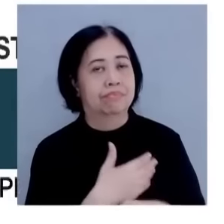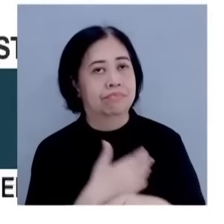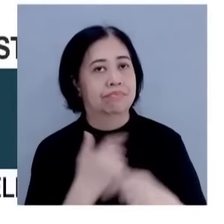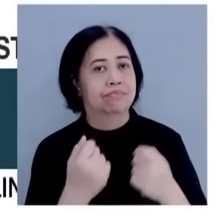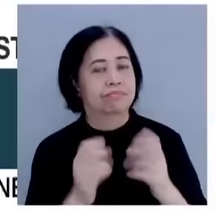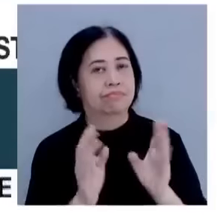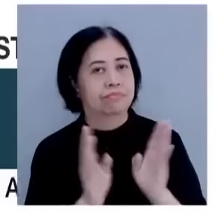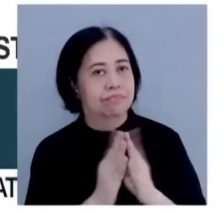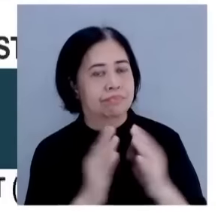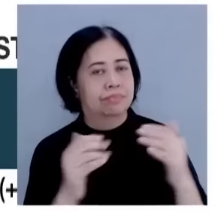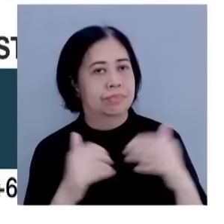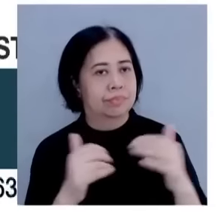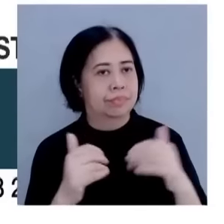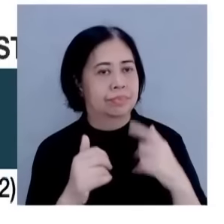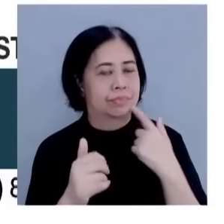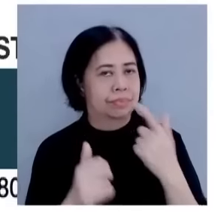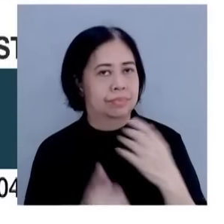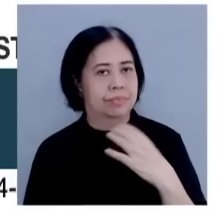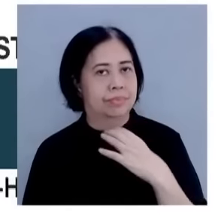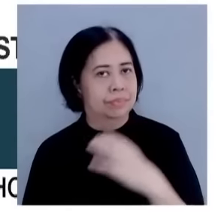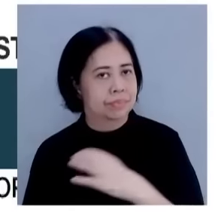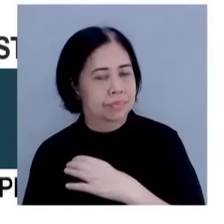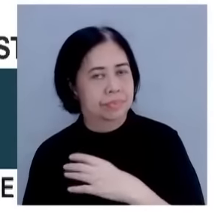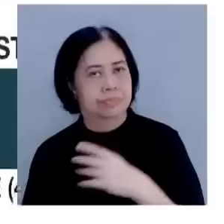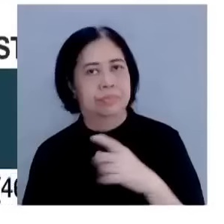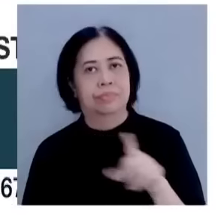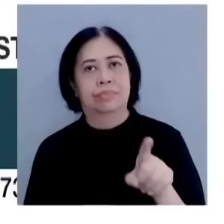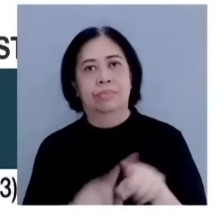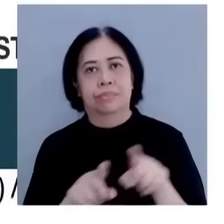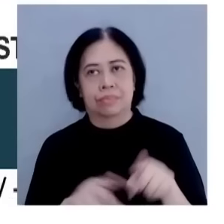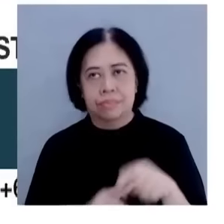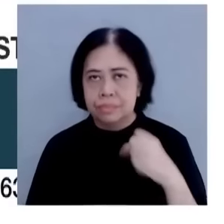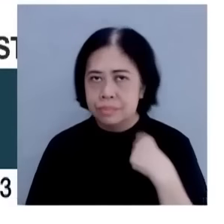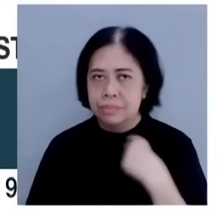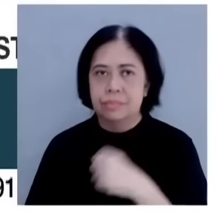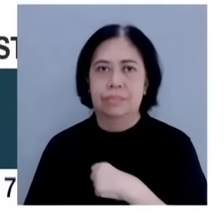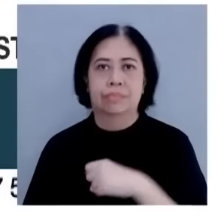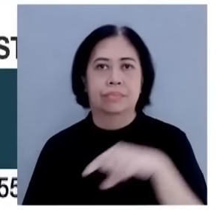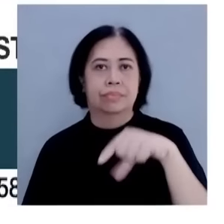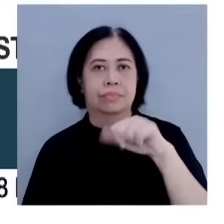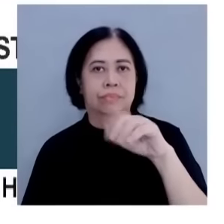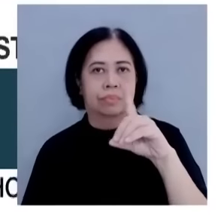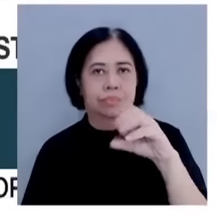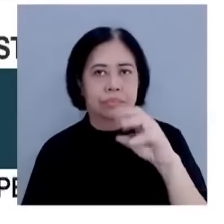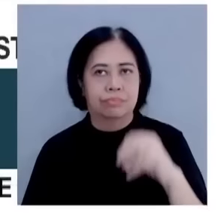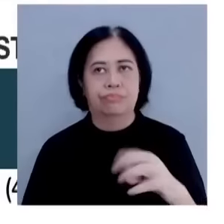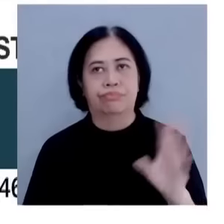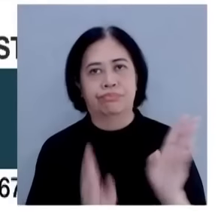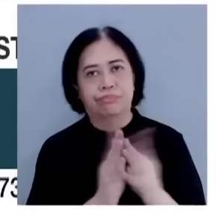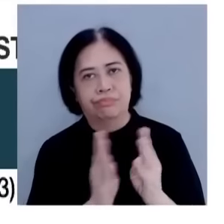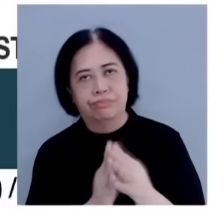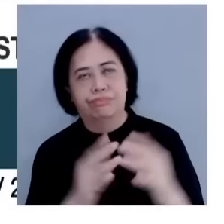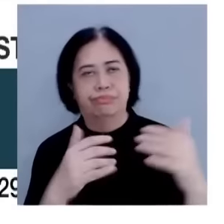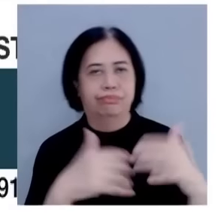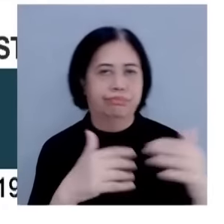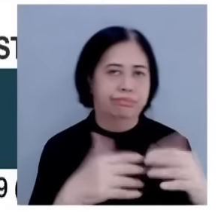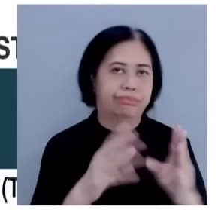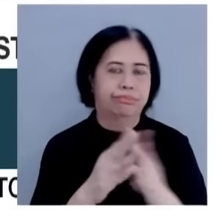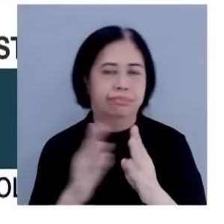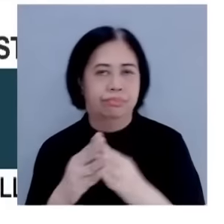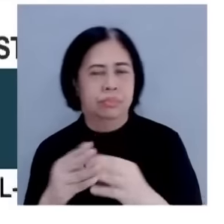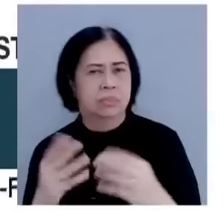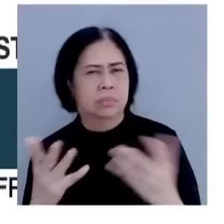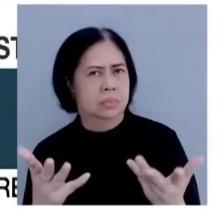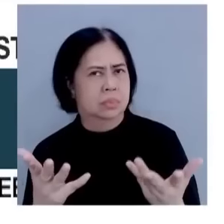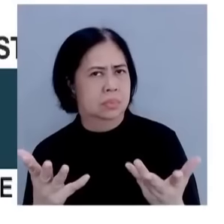seeing at the House of Representatives, also at the Senate, the QuadCom, the Committee on Good Government, and all that, where is